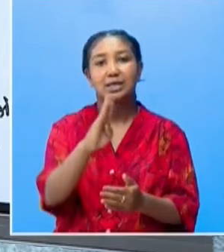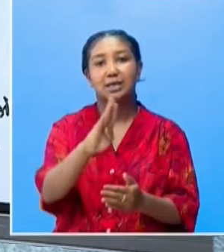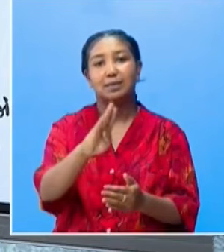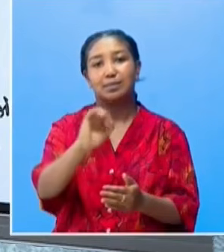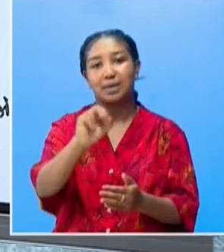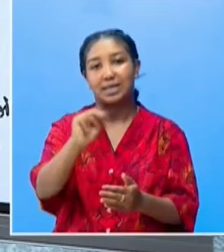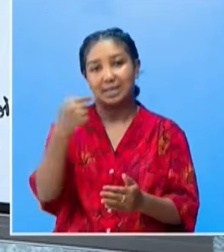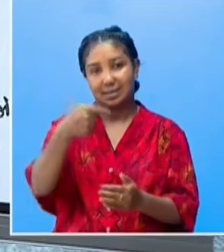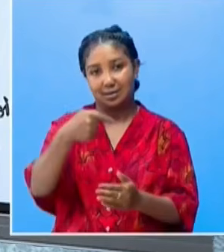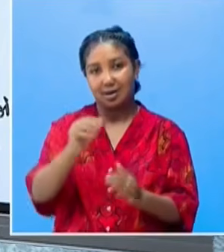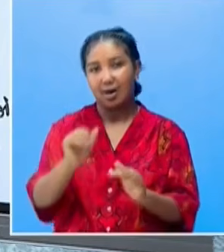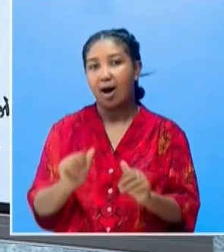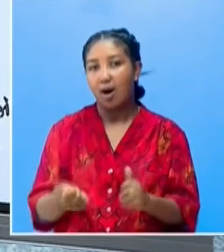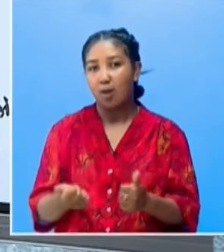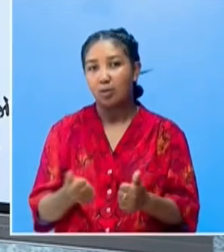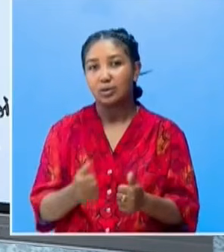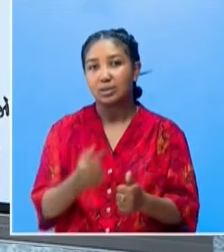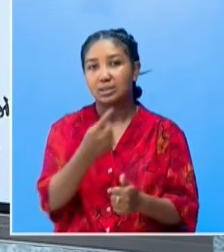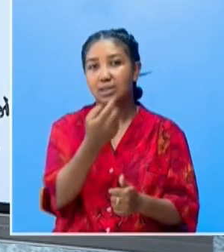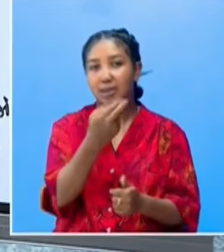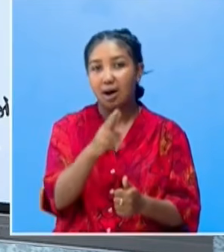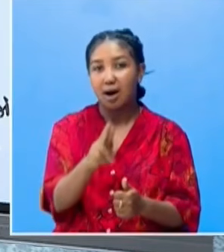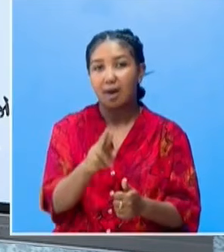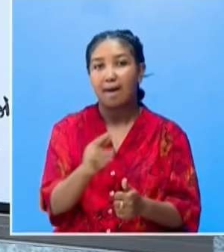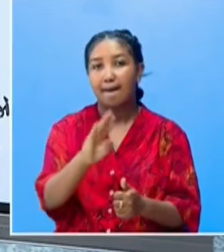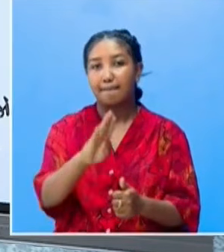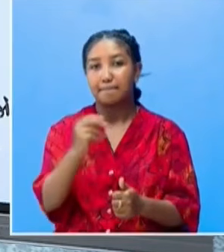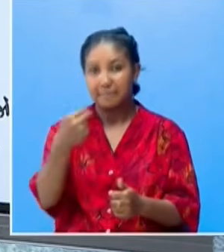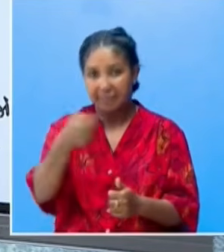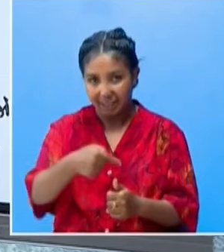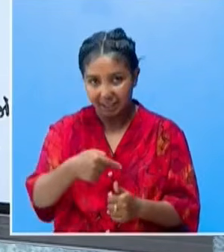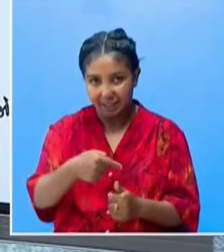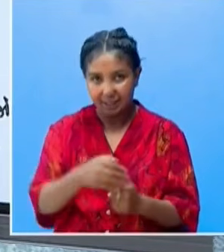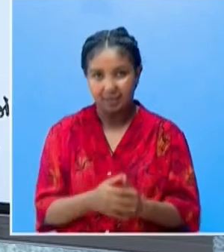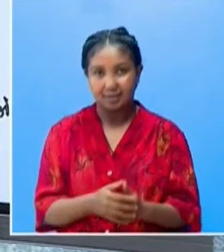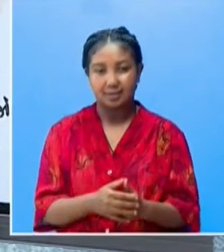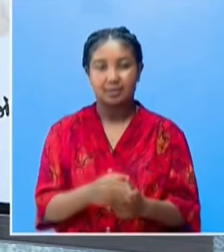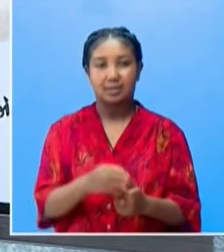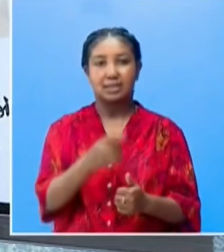Being. So how does it go? They are being,